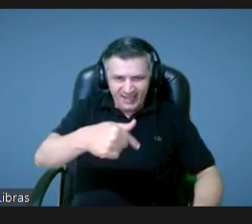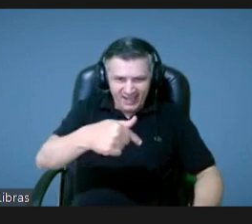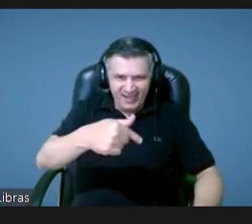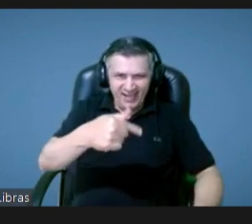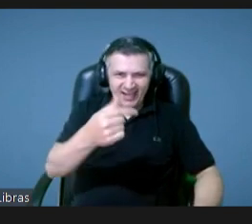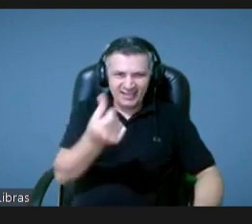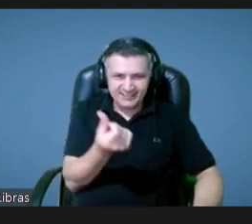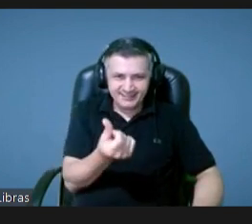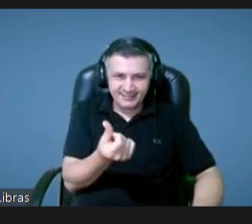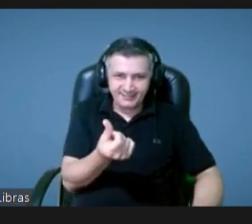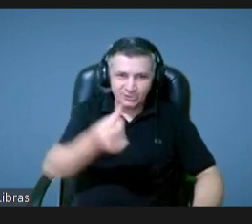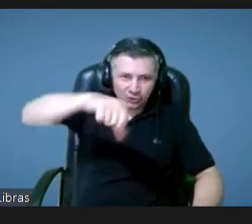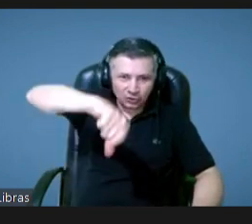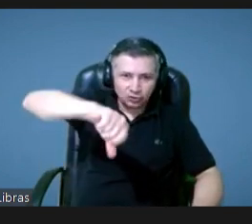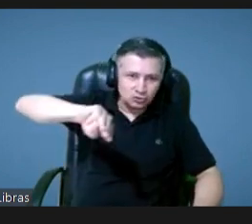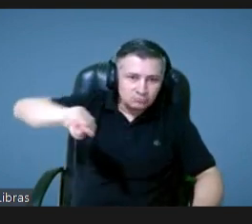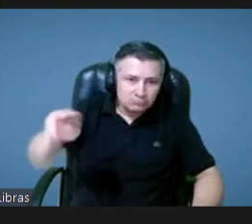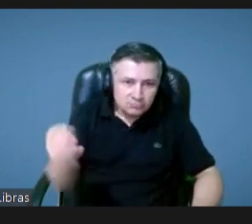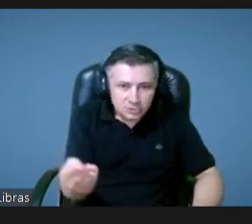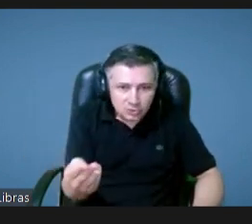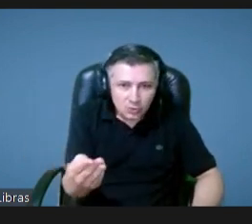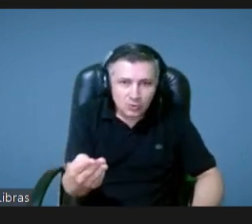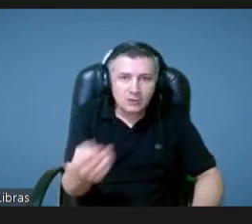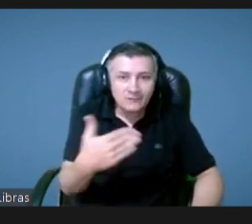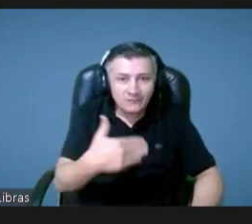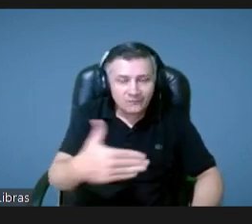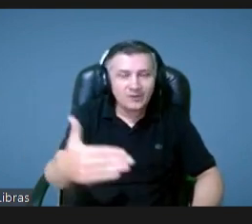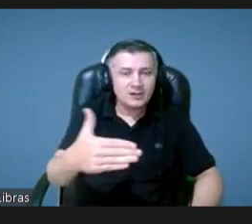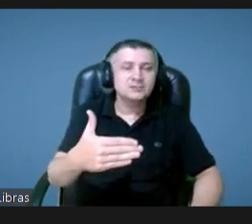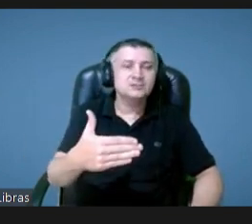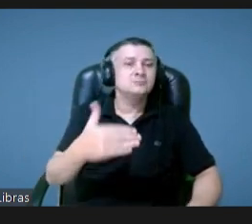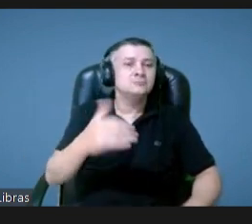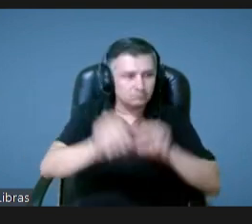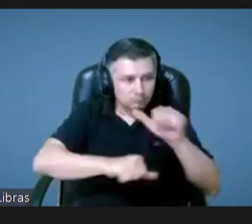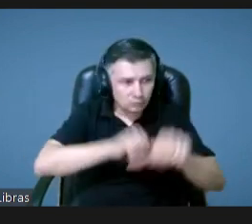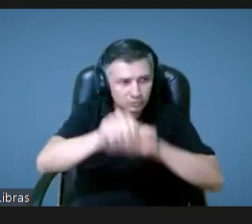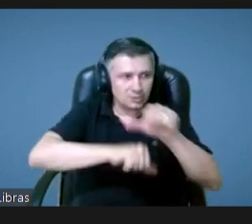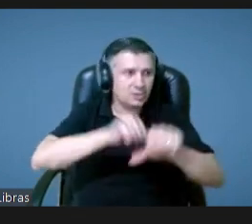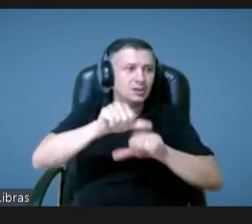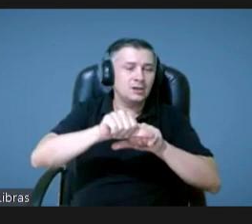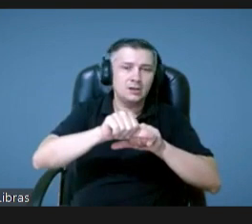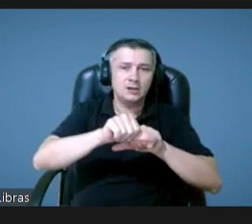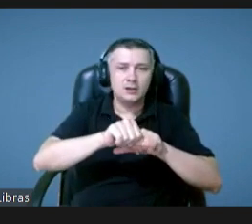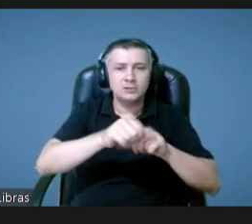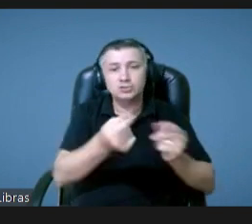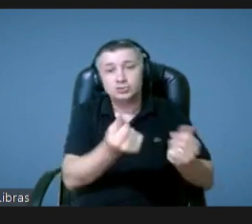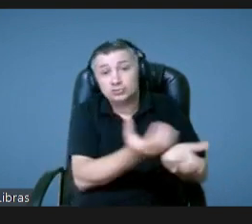quarters, this 769 million will